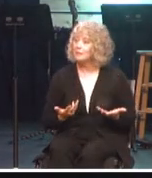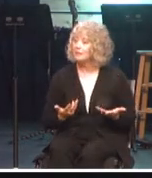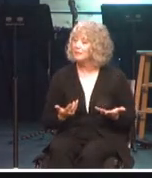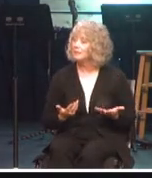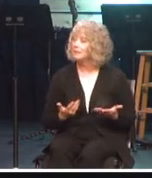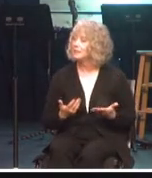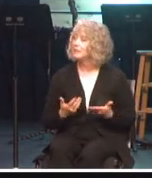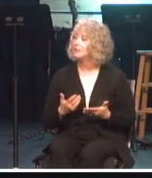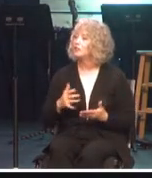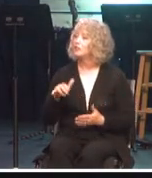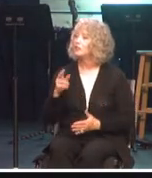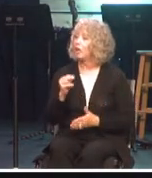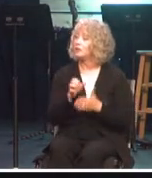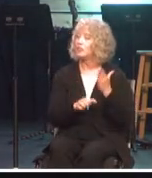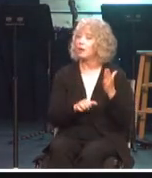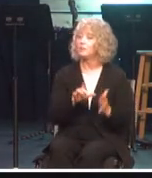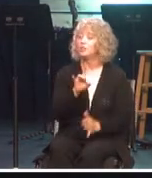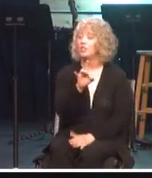Look at John chapter 8.